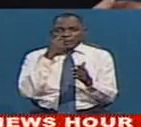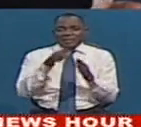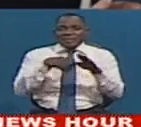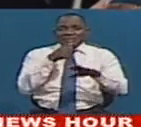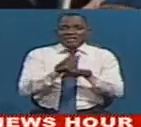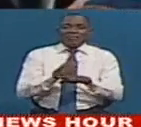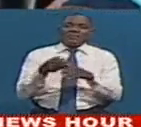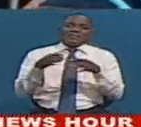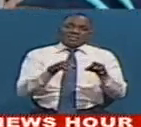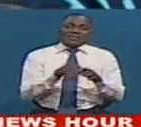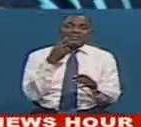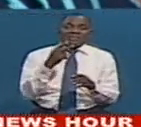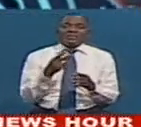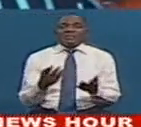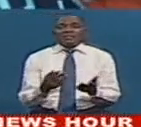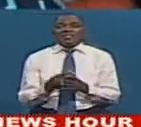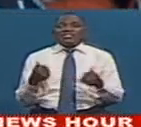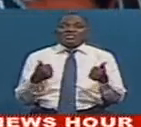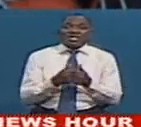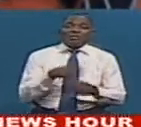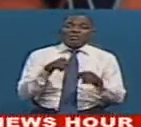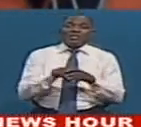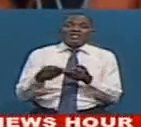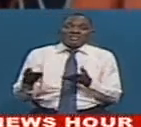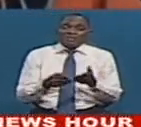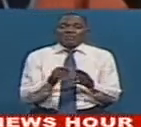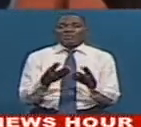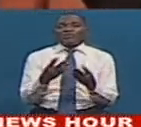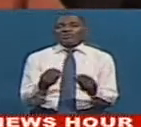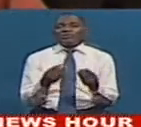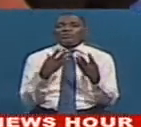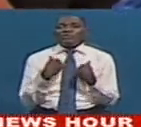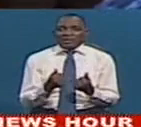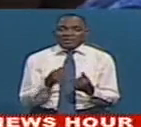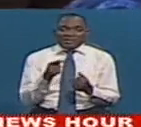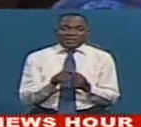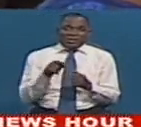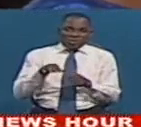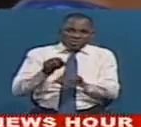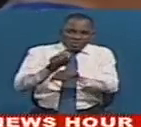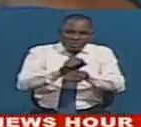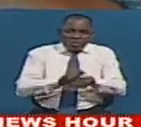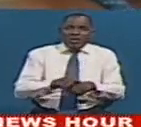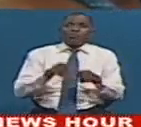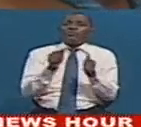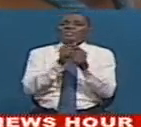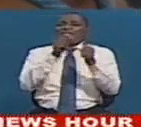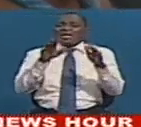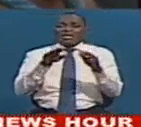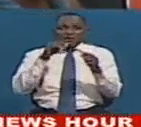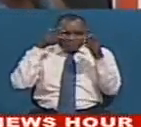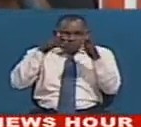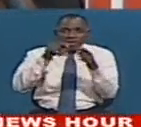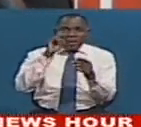setting up of the council to ensure that challenges within the service are dealt with effectively. He said they should perform their duties without